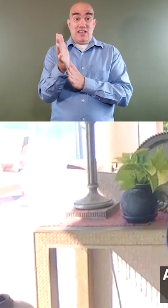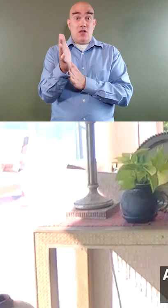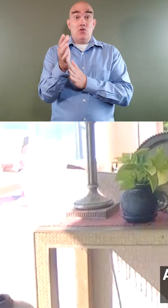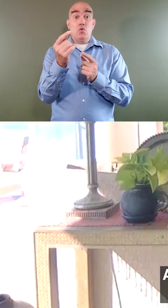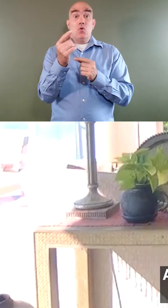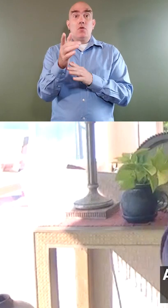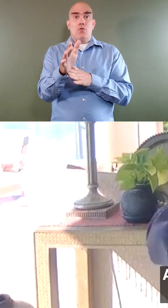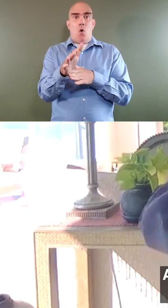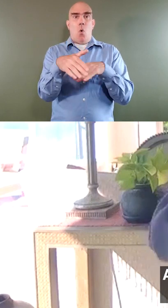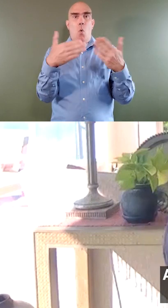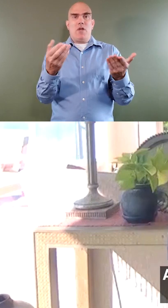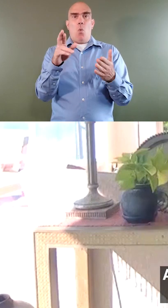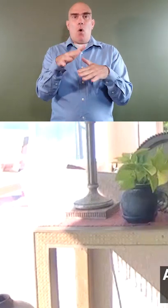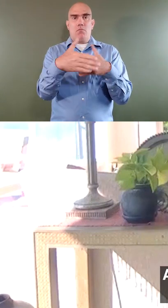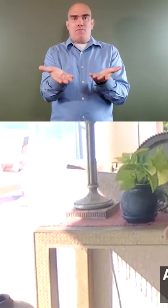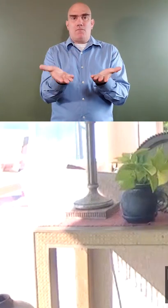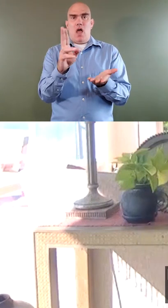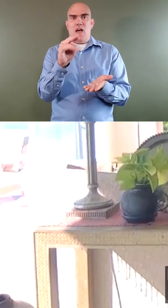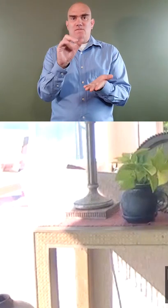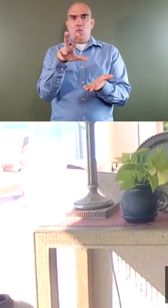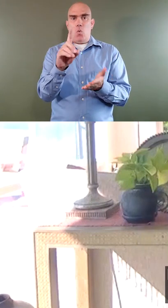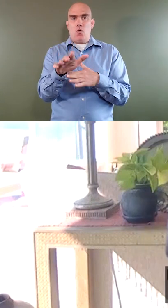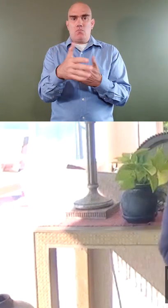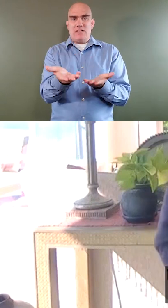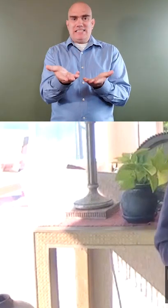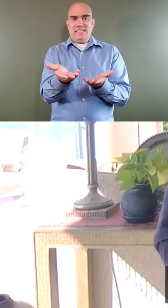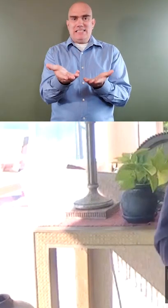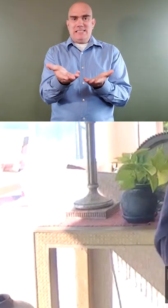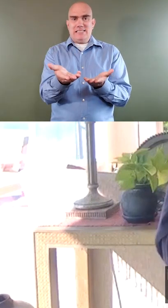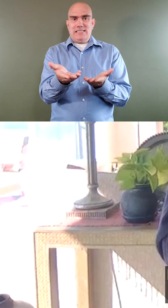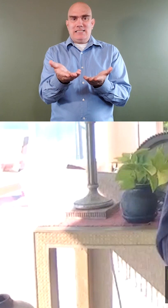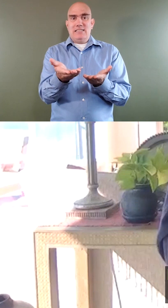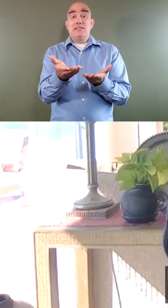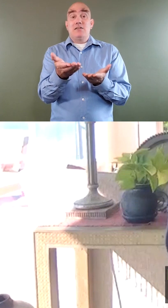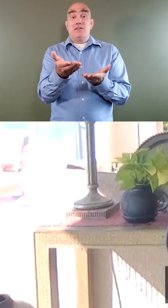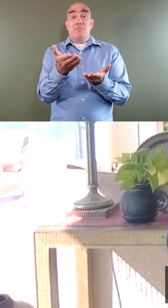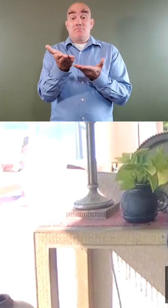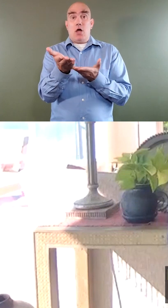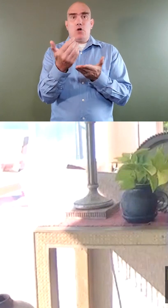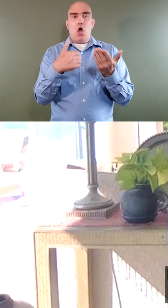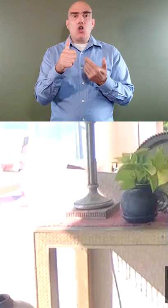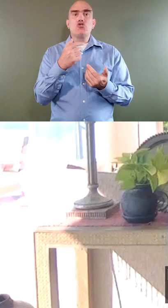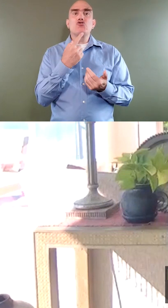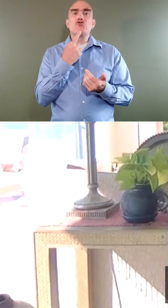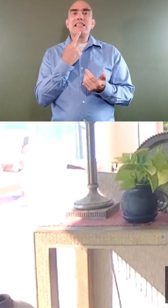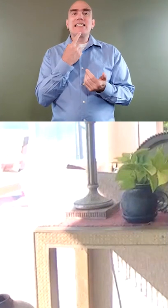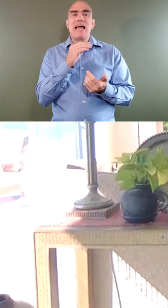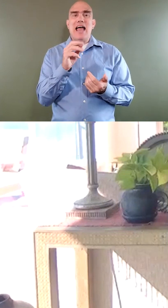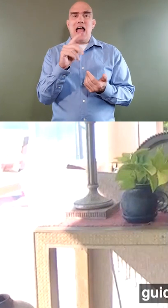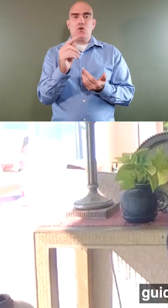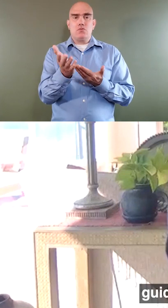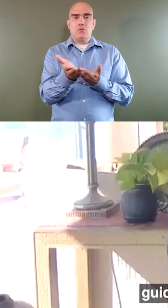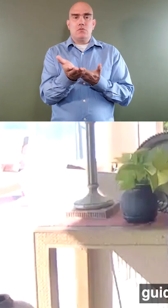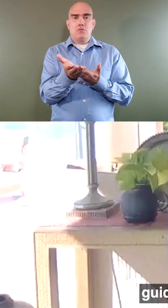that happens, you open or unfold the wrists, bring the palms in under the chin and out, striking